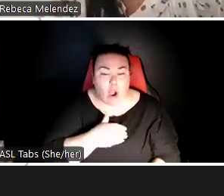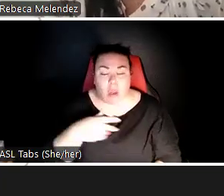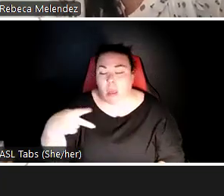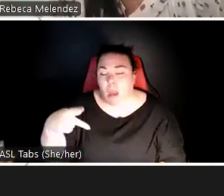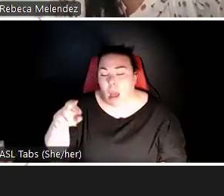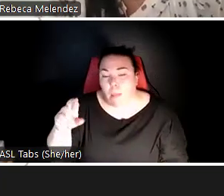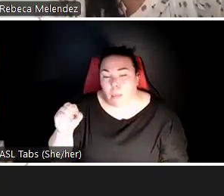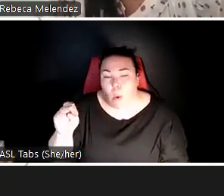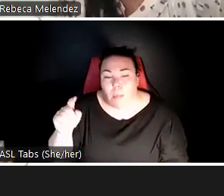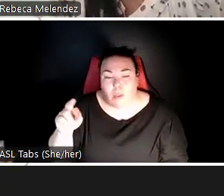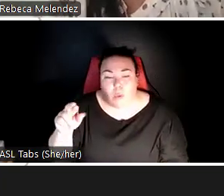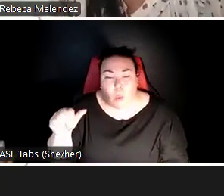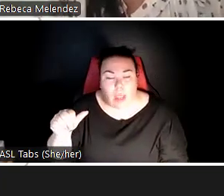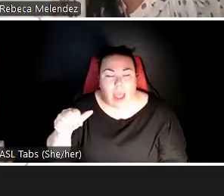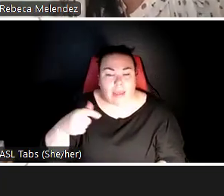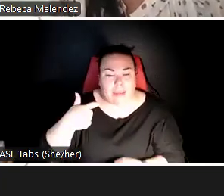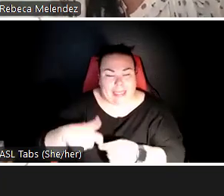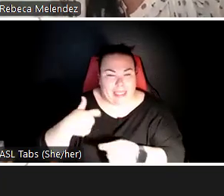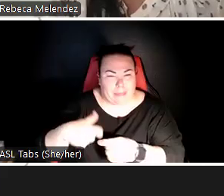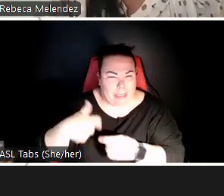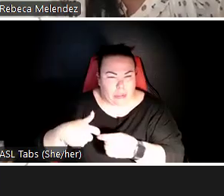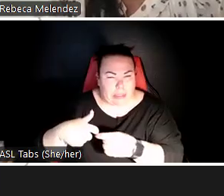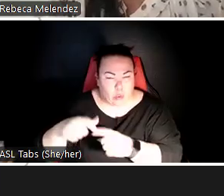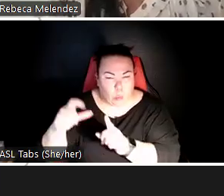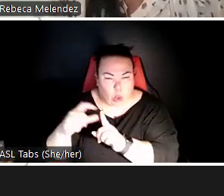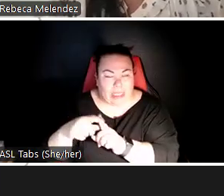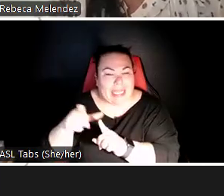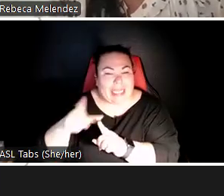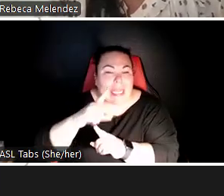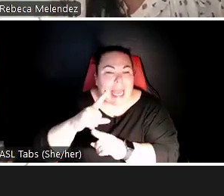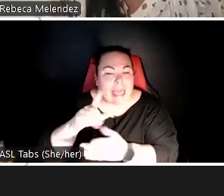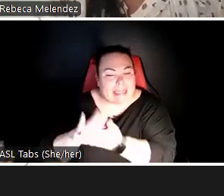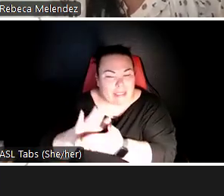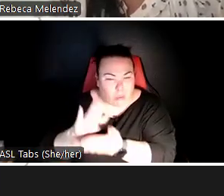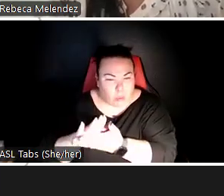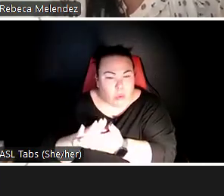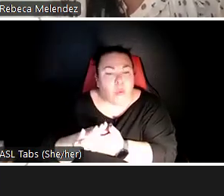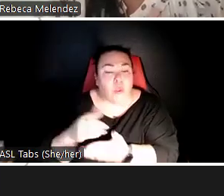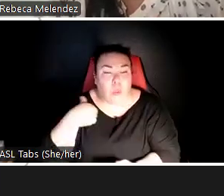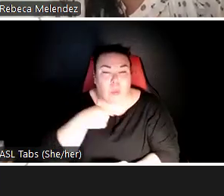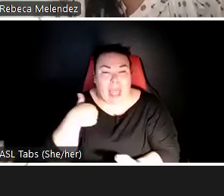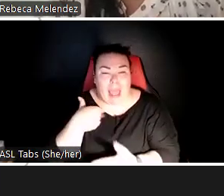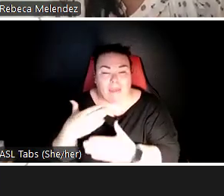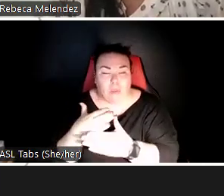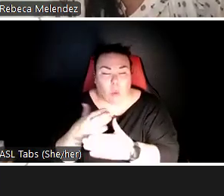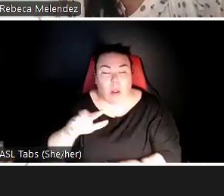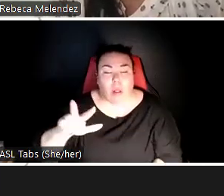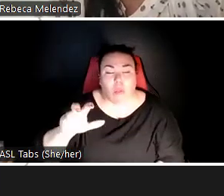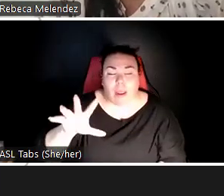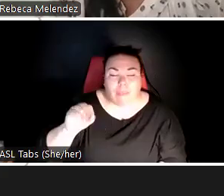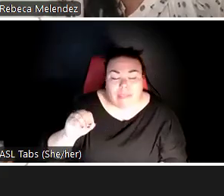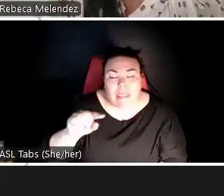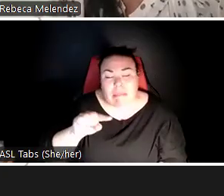between 350 and 400 promotoras that educate the community on the various topics of domestic violence and